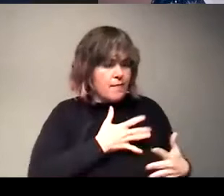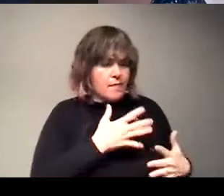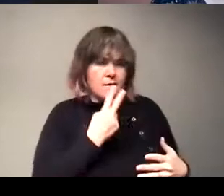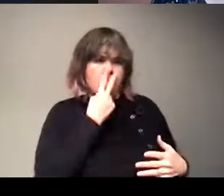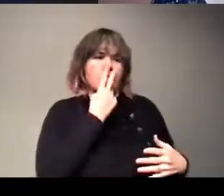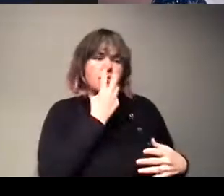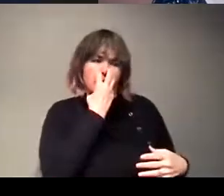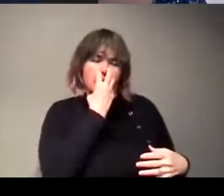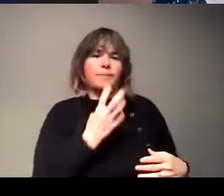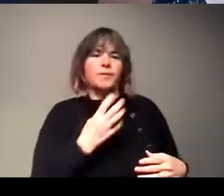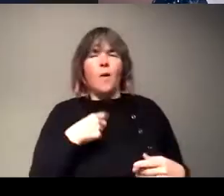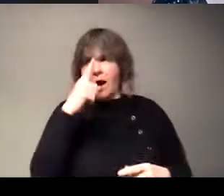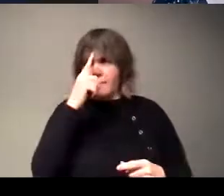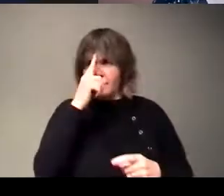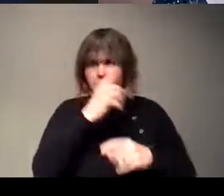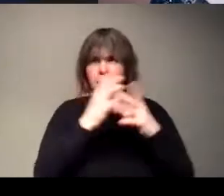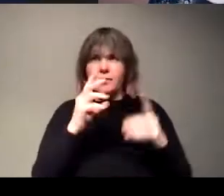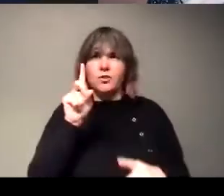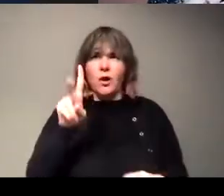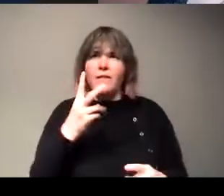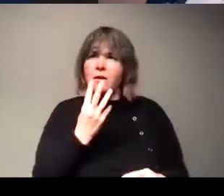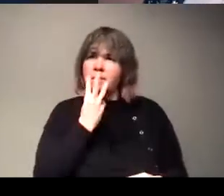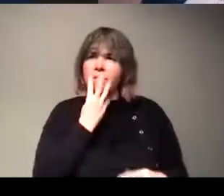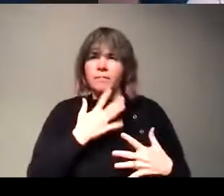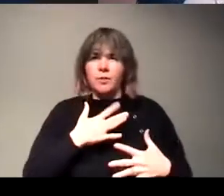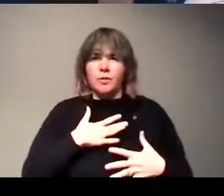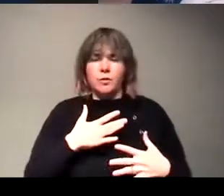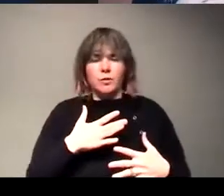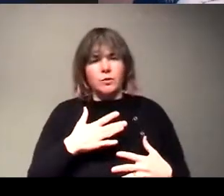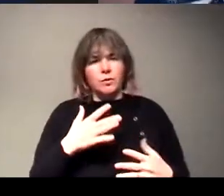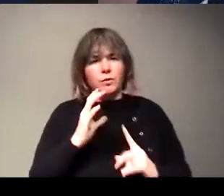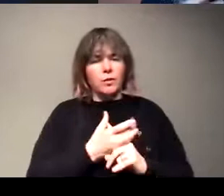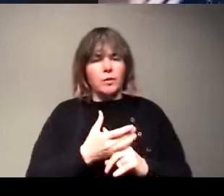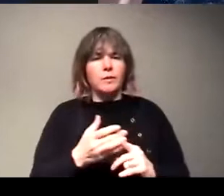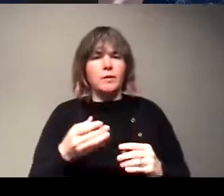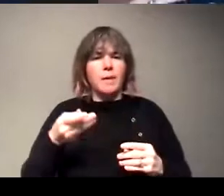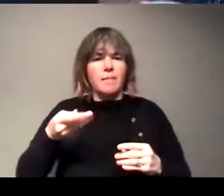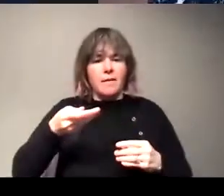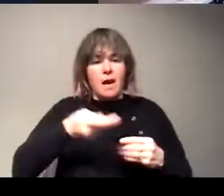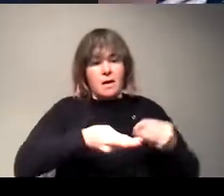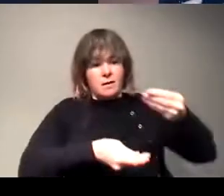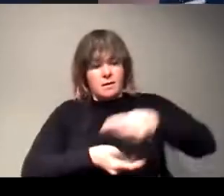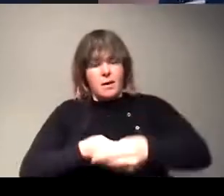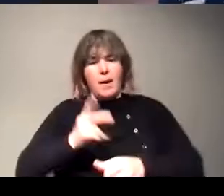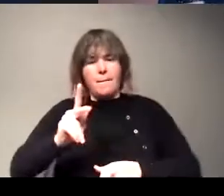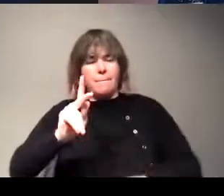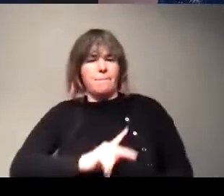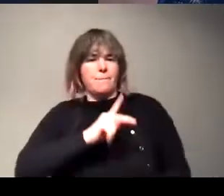Darth Vader's suit as being like a like multi-step down the line personal portable